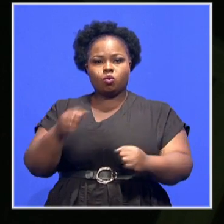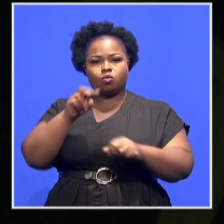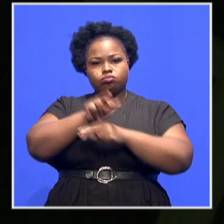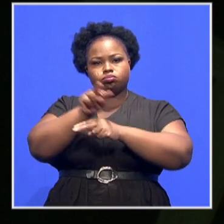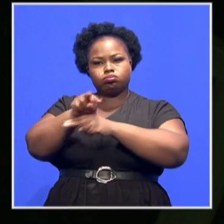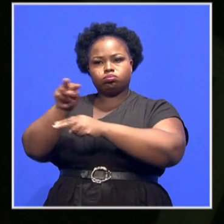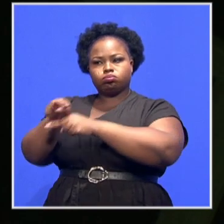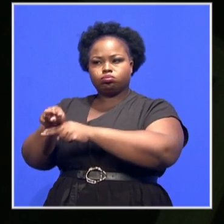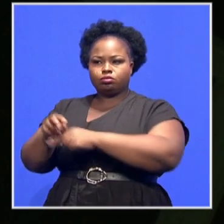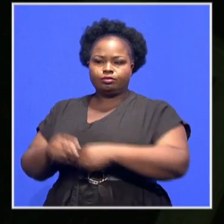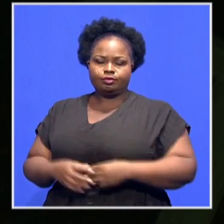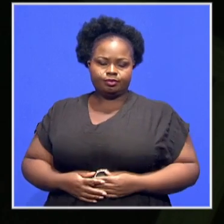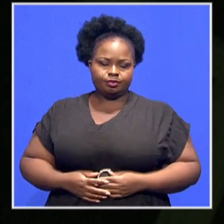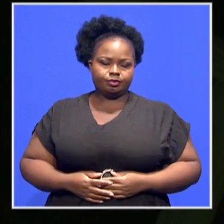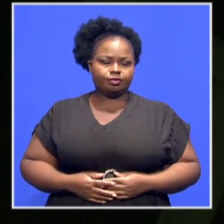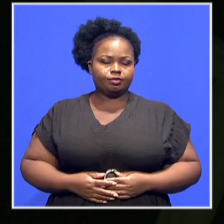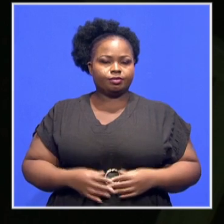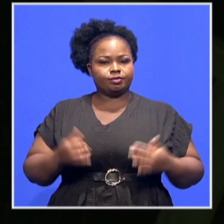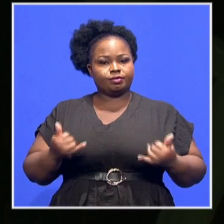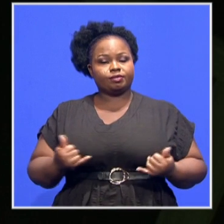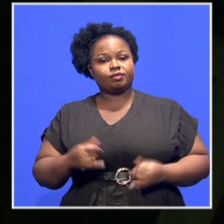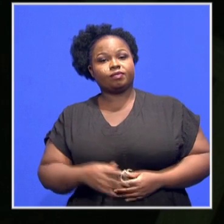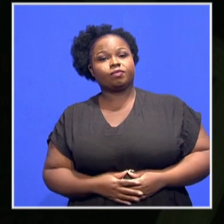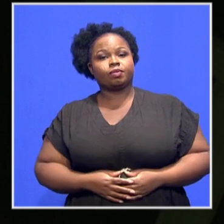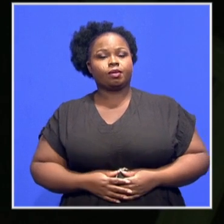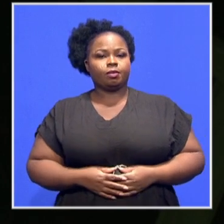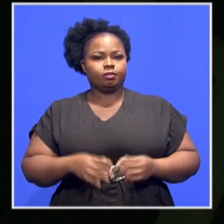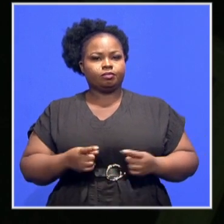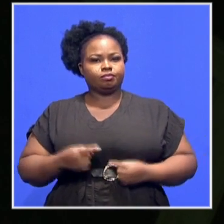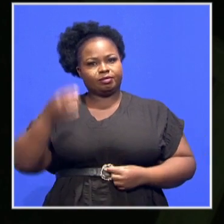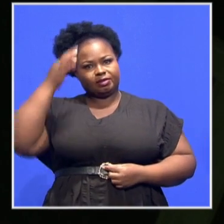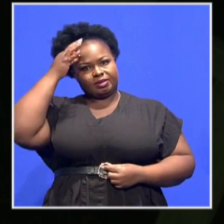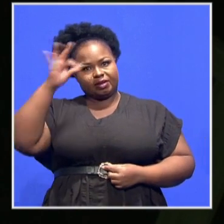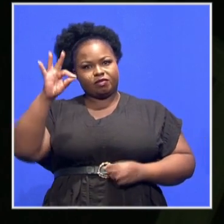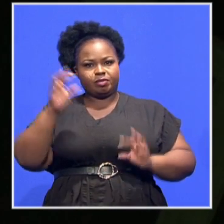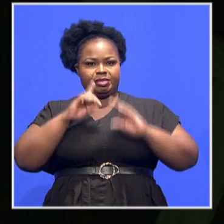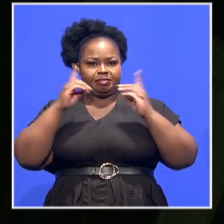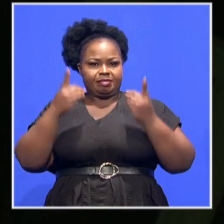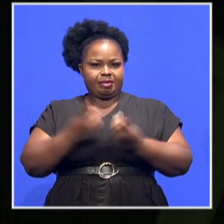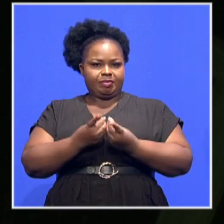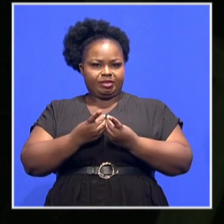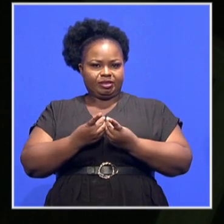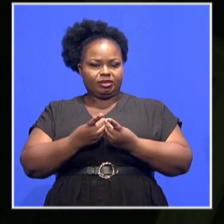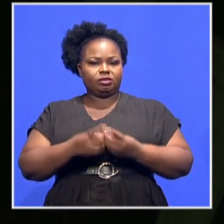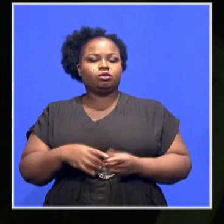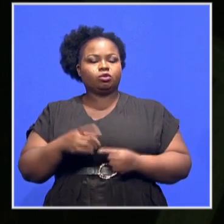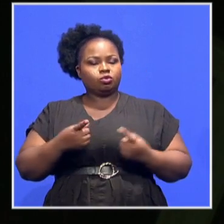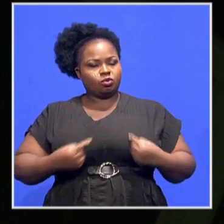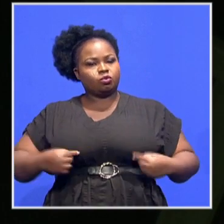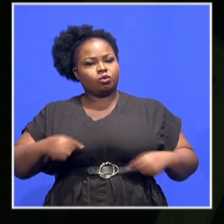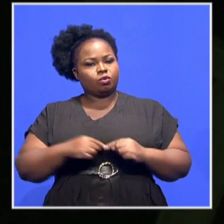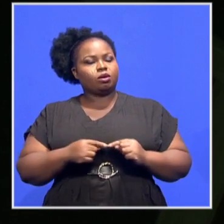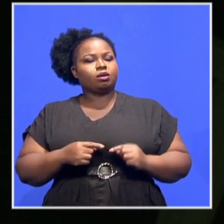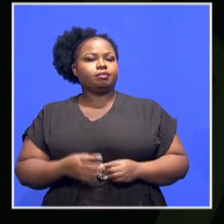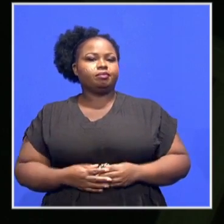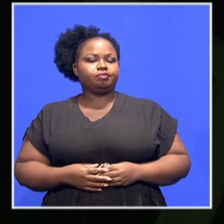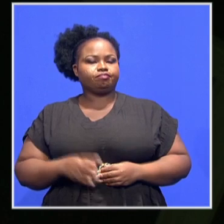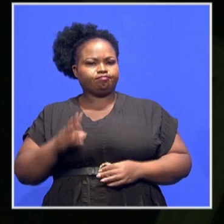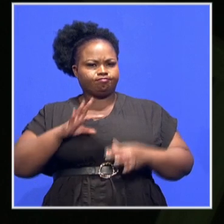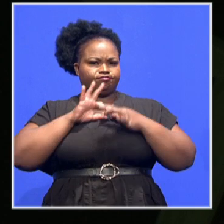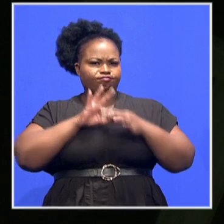As industry, law enforcement agencies and government departments, we will deepen our